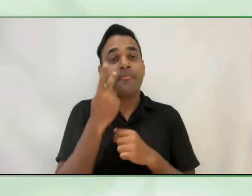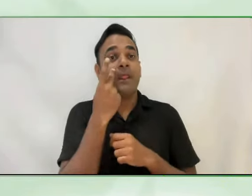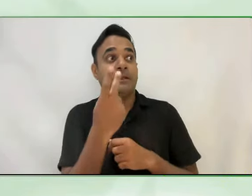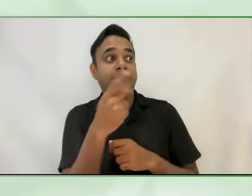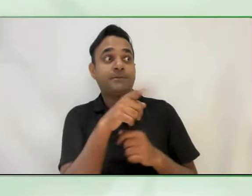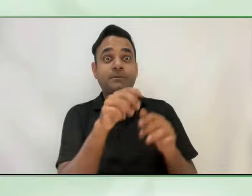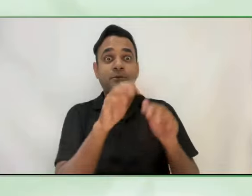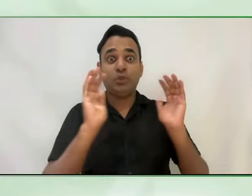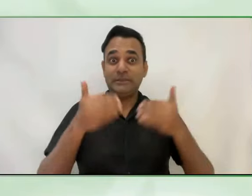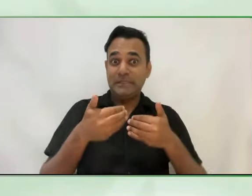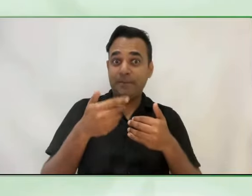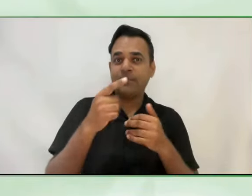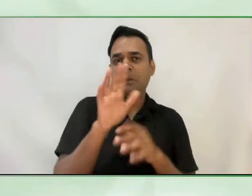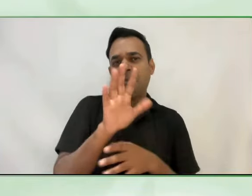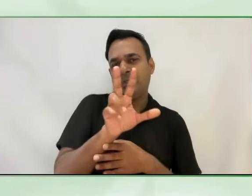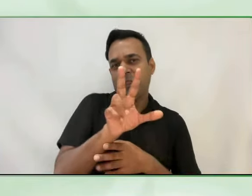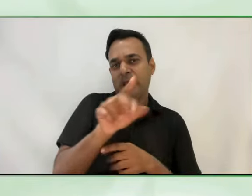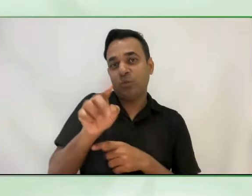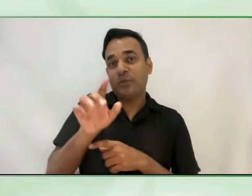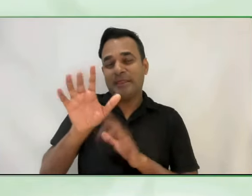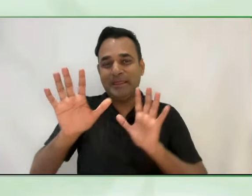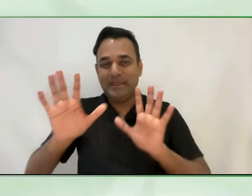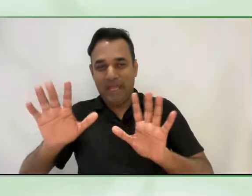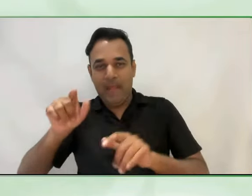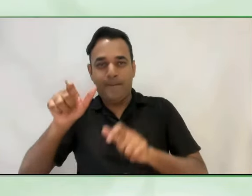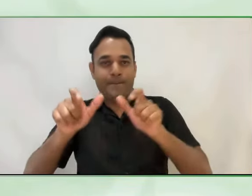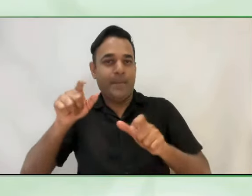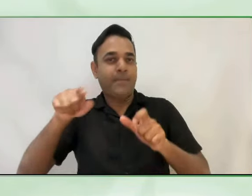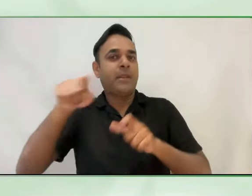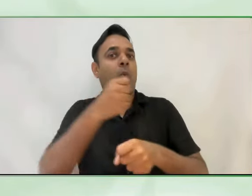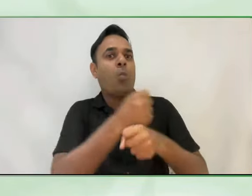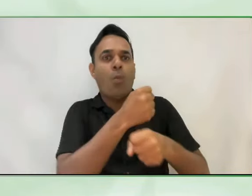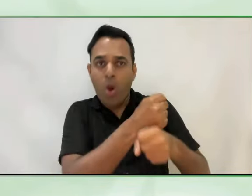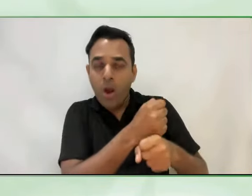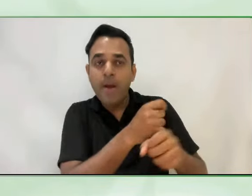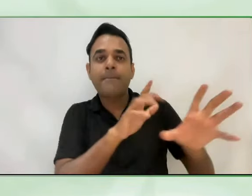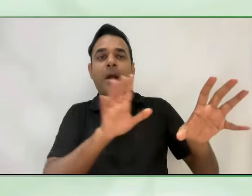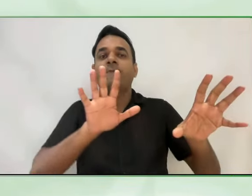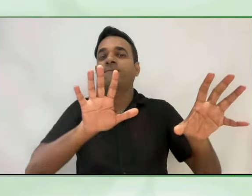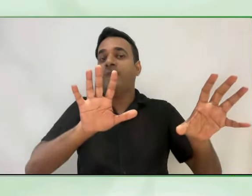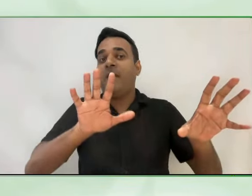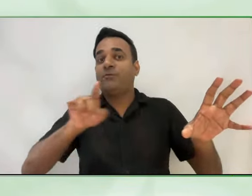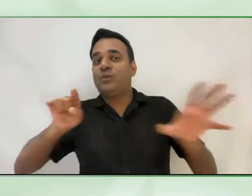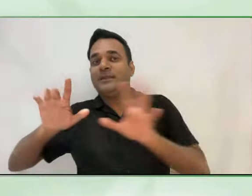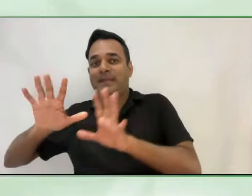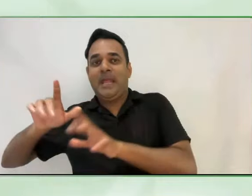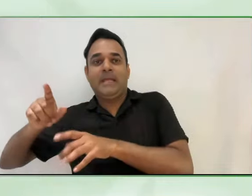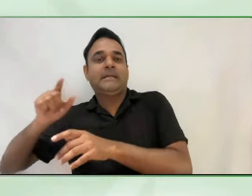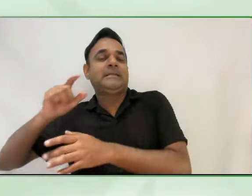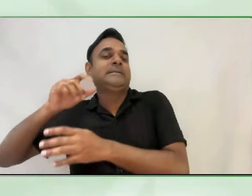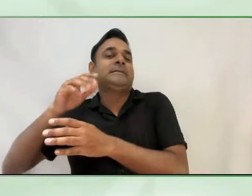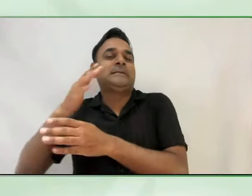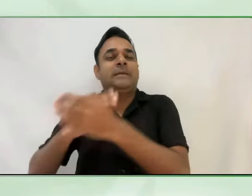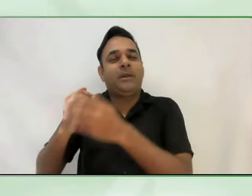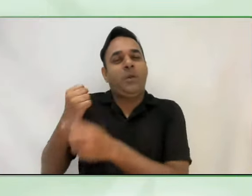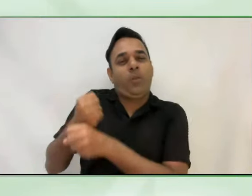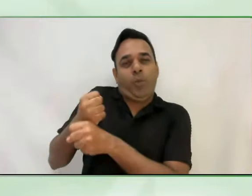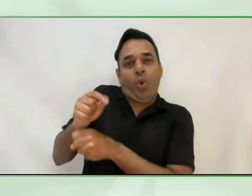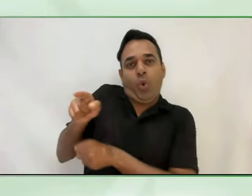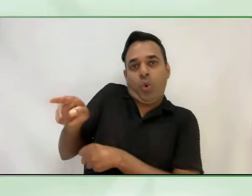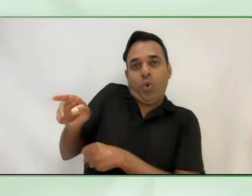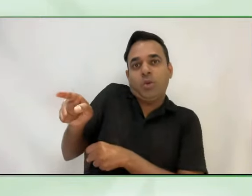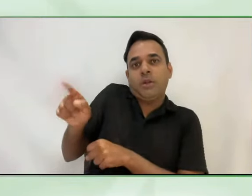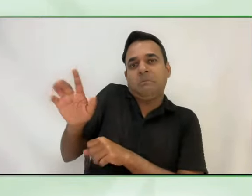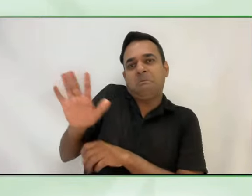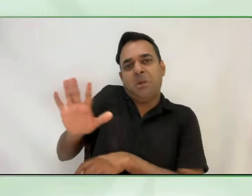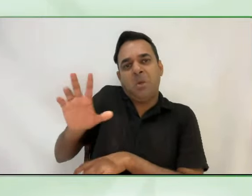everyone in your workforce thinks about the world and understands the world in a different way. And that's really beneficial for